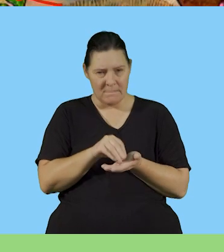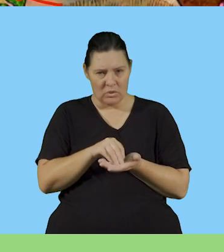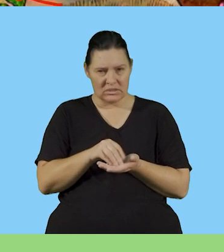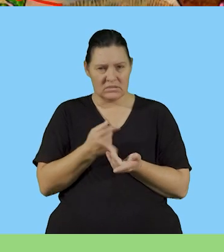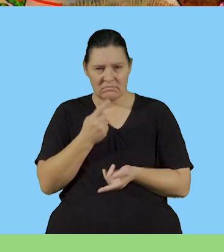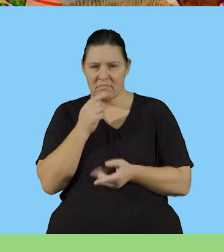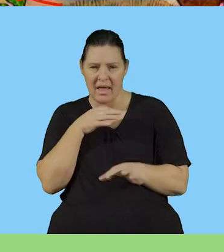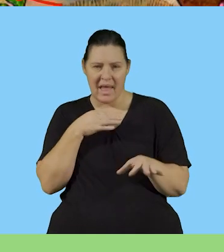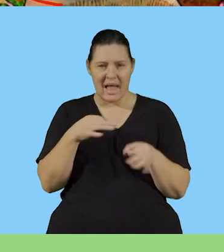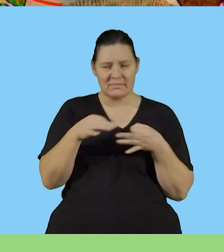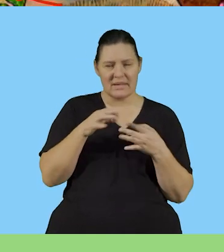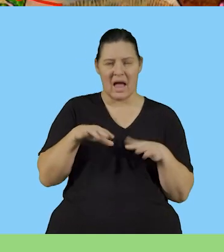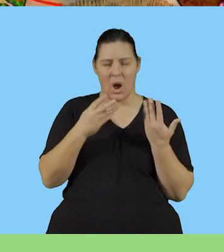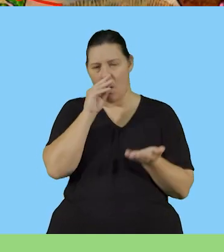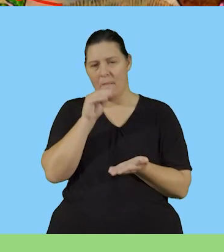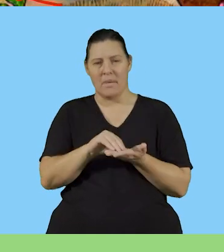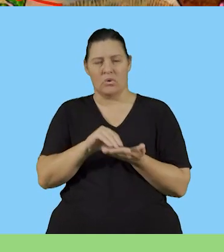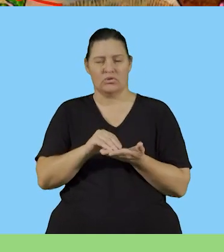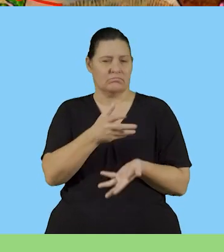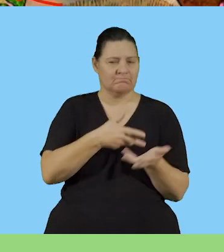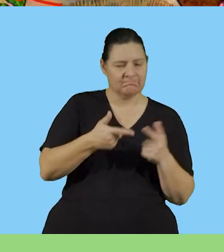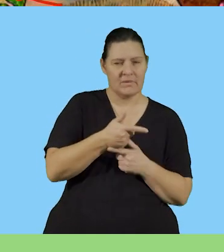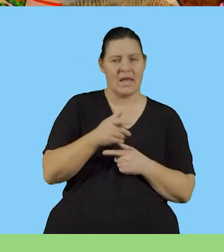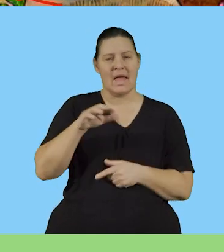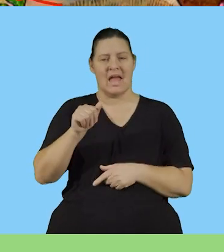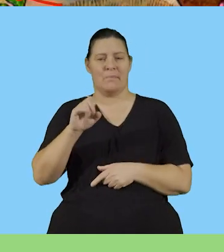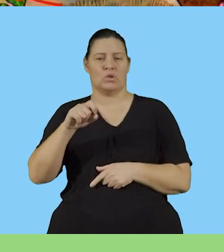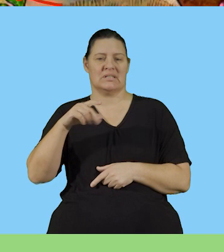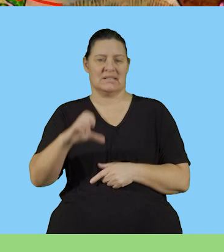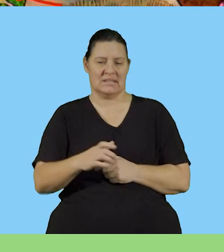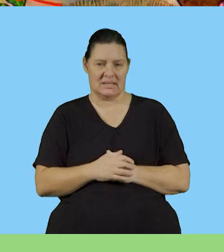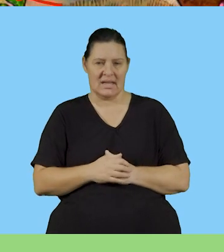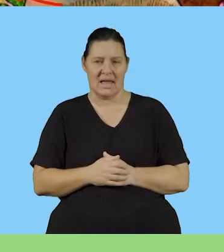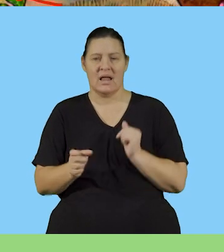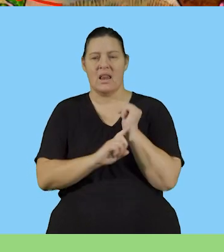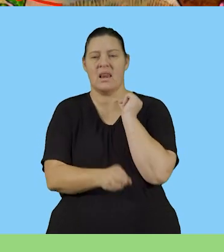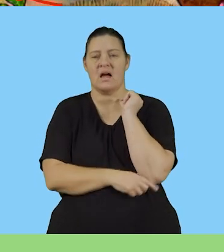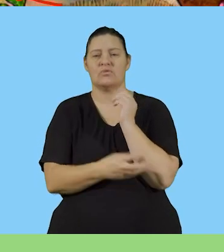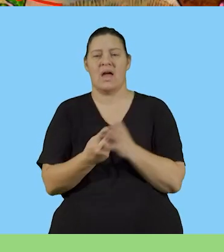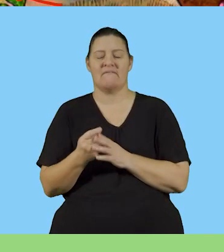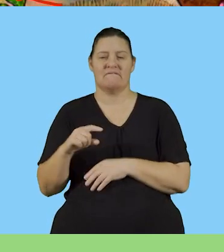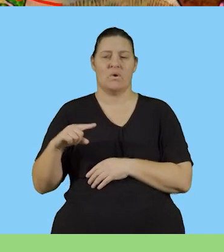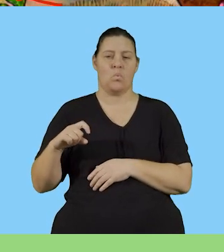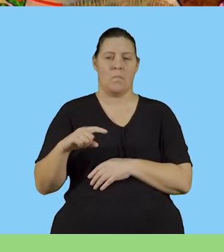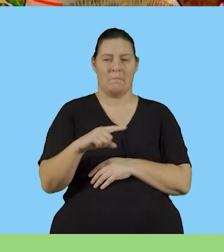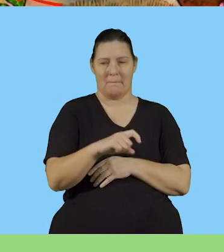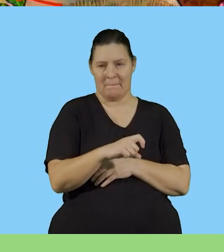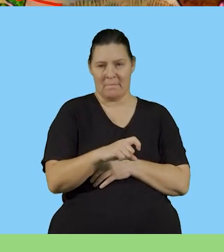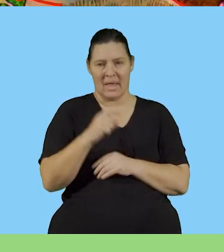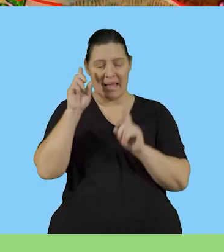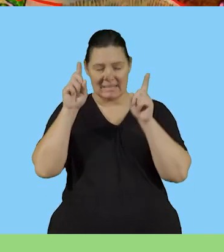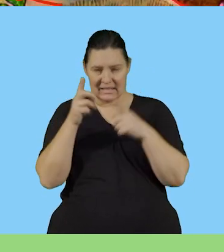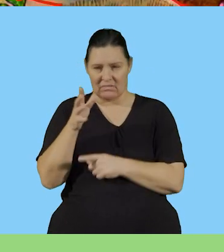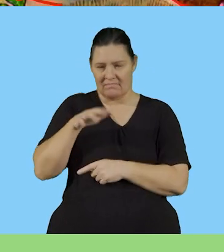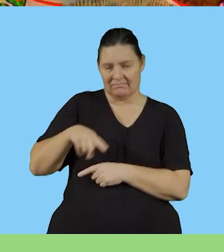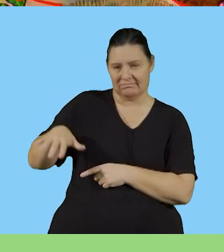going to again explain how this mouse is interacting with abiotic factors. And lastly, we have our worm and insects